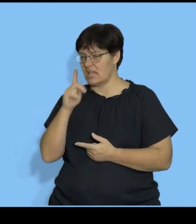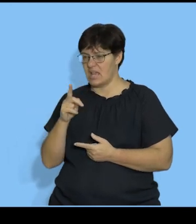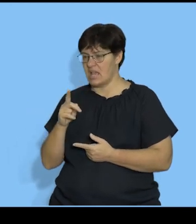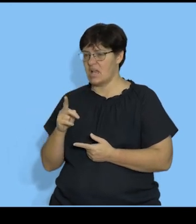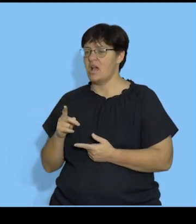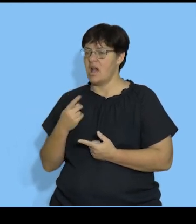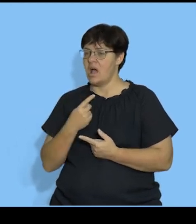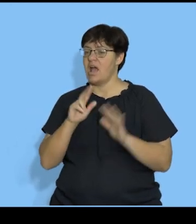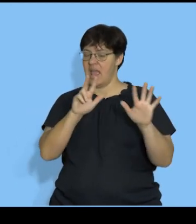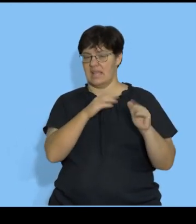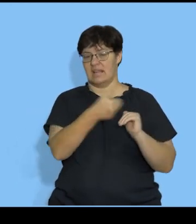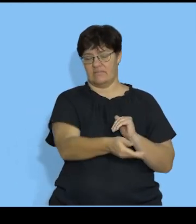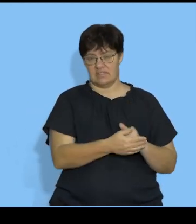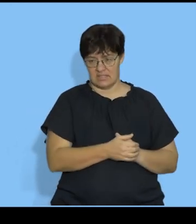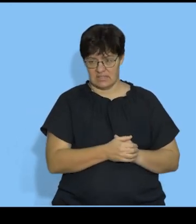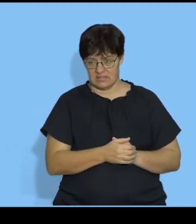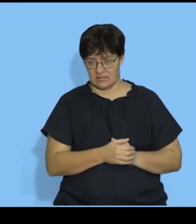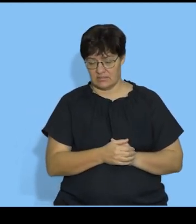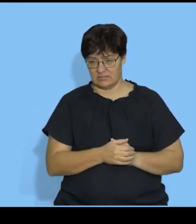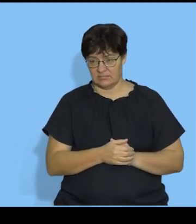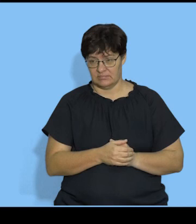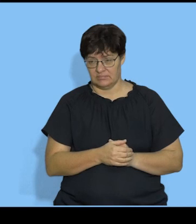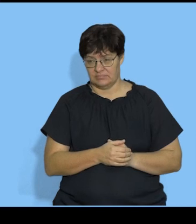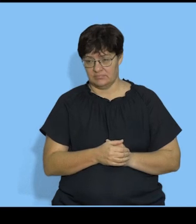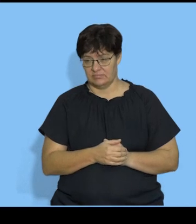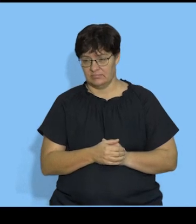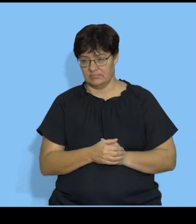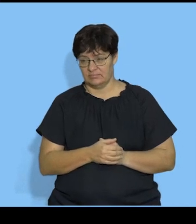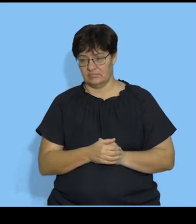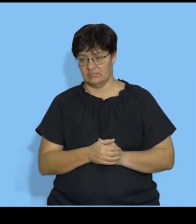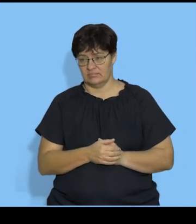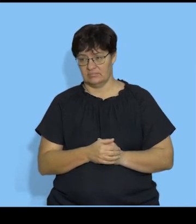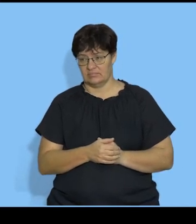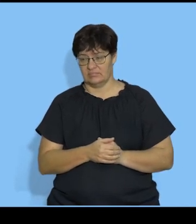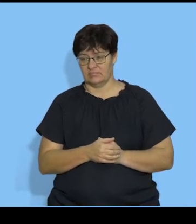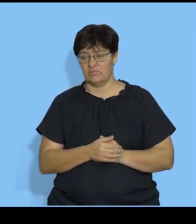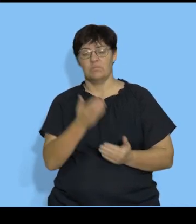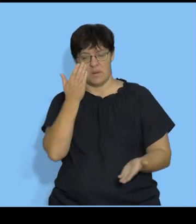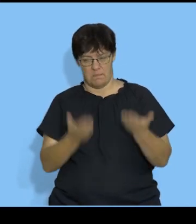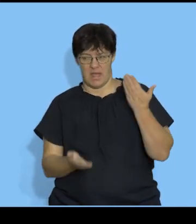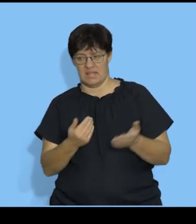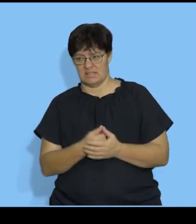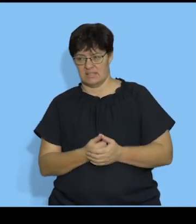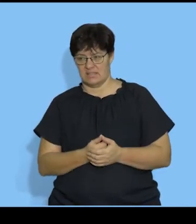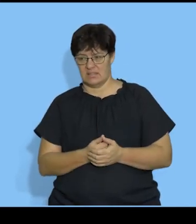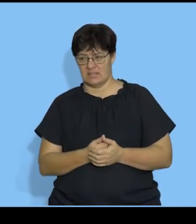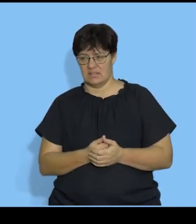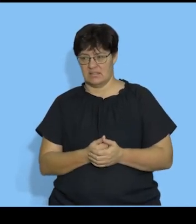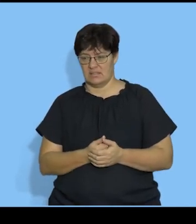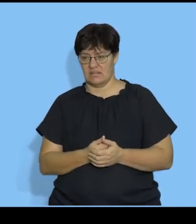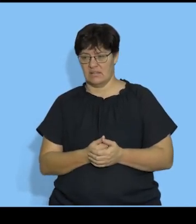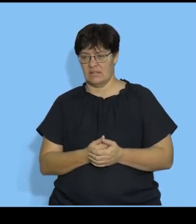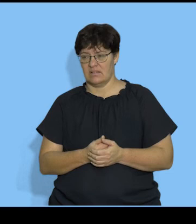So this becomes our balanced equation of reaction, okay? So, okay, that's